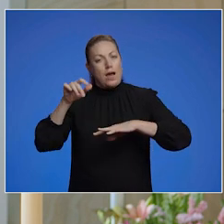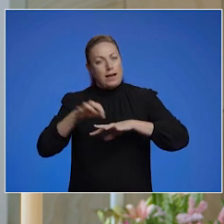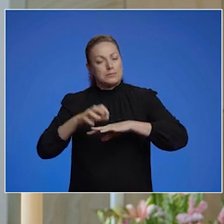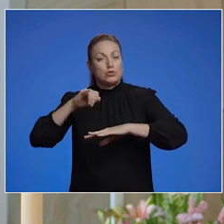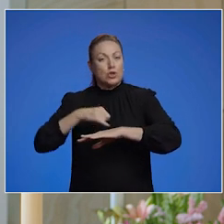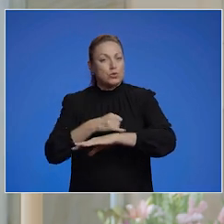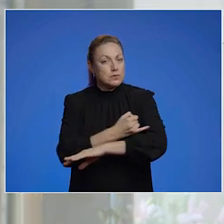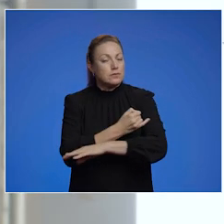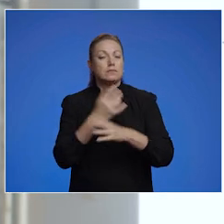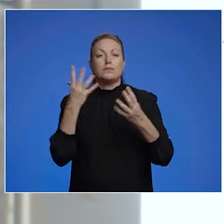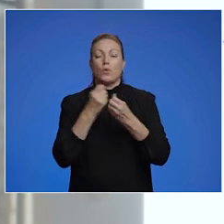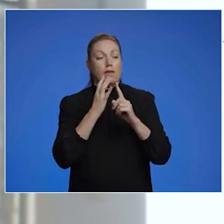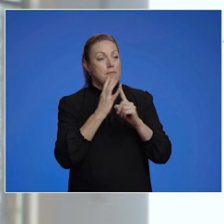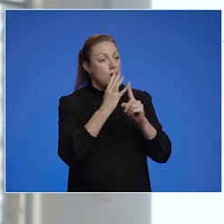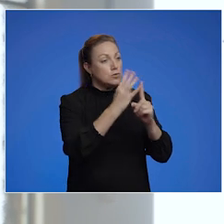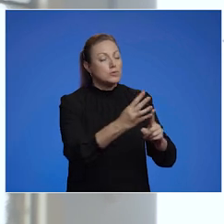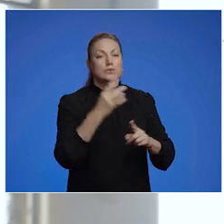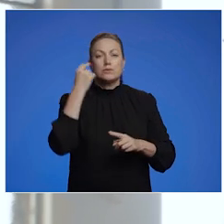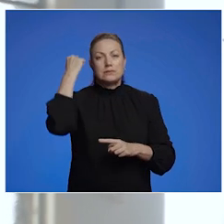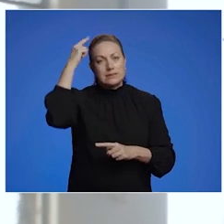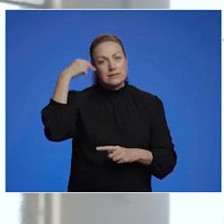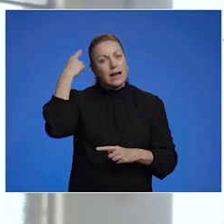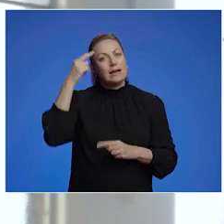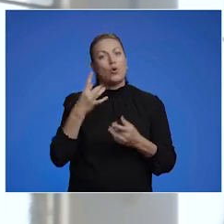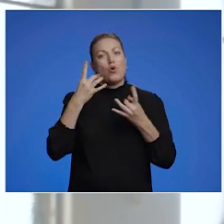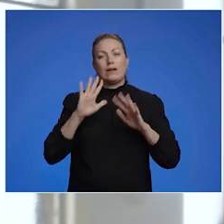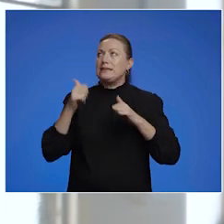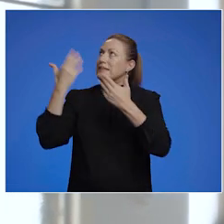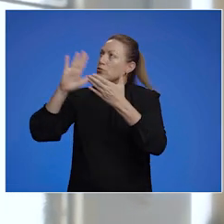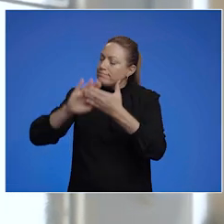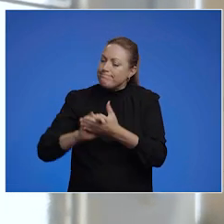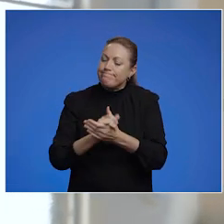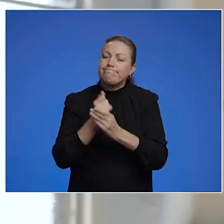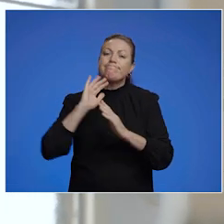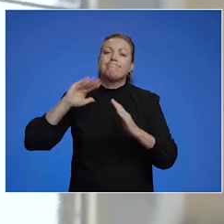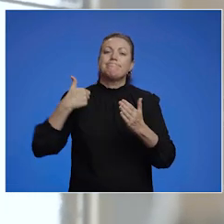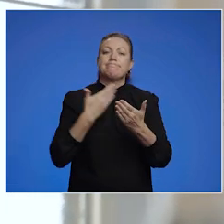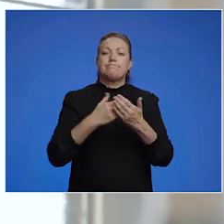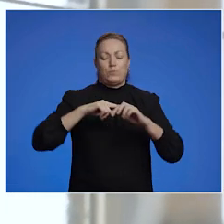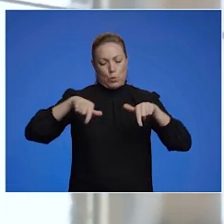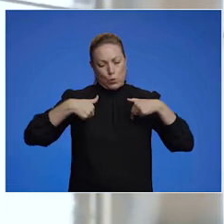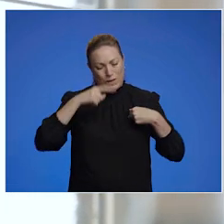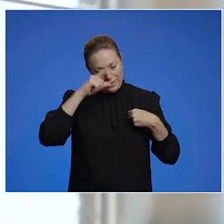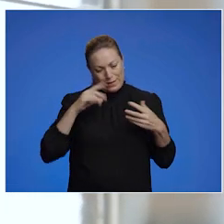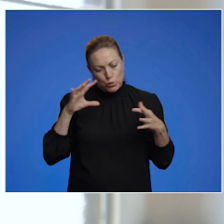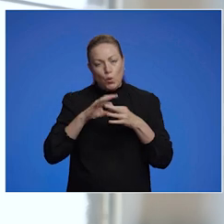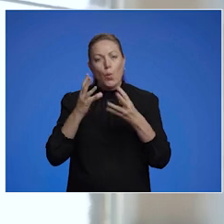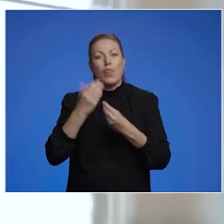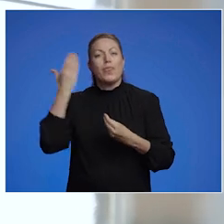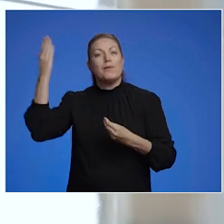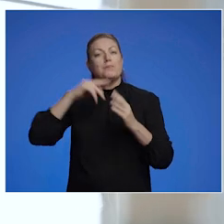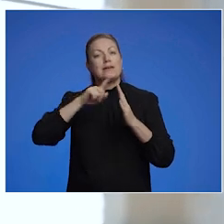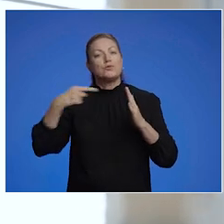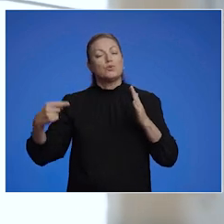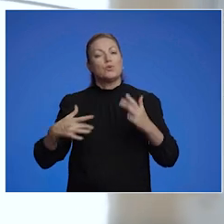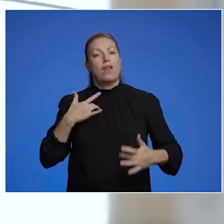Joseph, her spouse, with the blessed apostles and all the saints who have pleased you throughout the ages, we may merit to be co-heirs to eternal life and